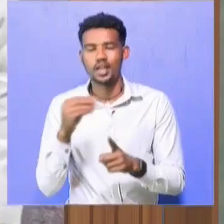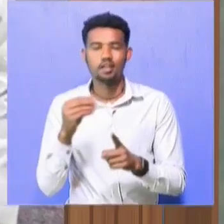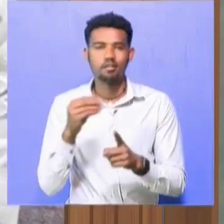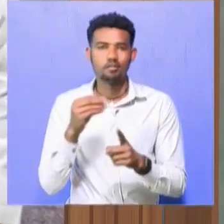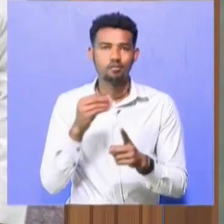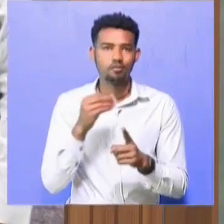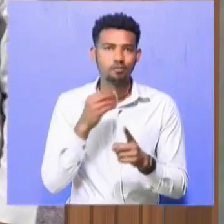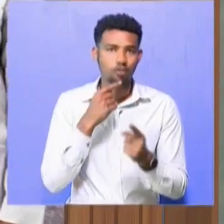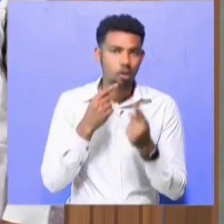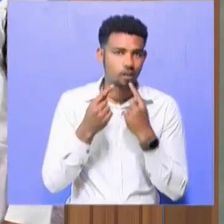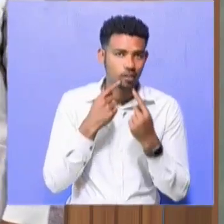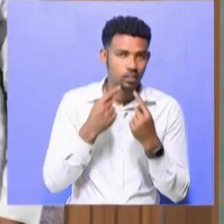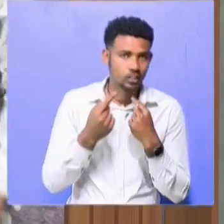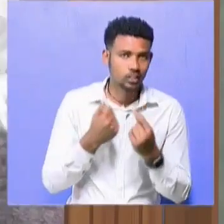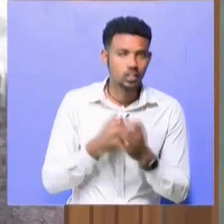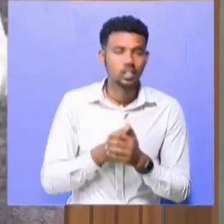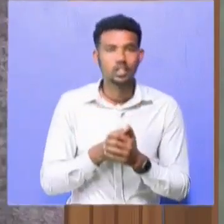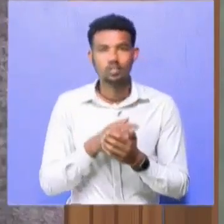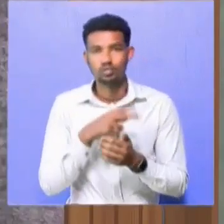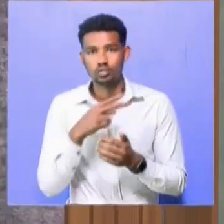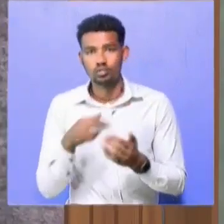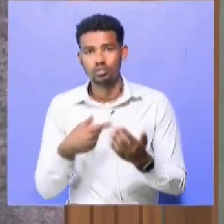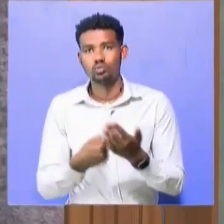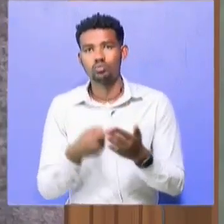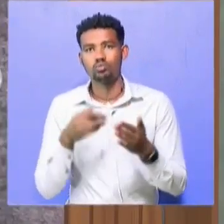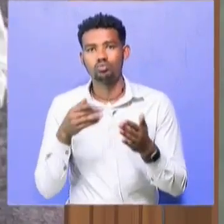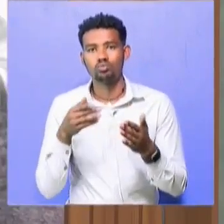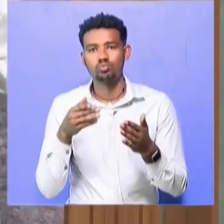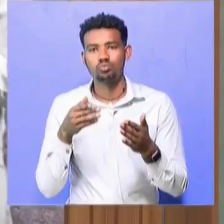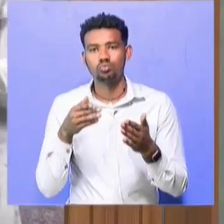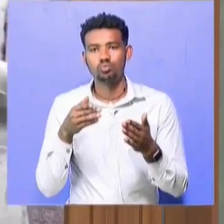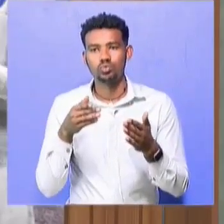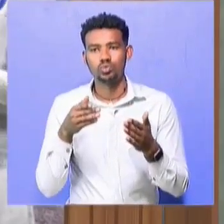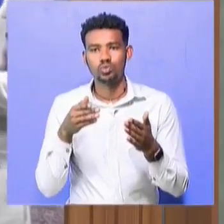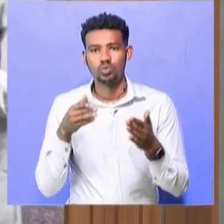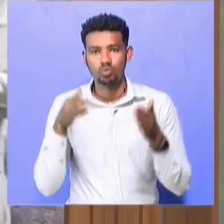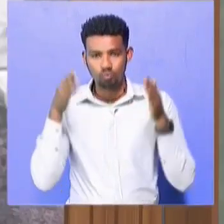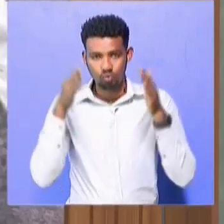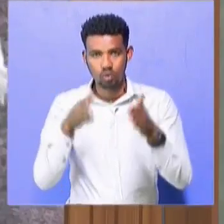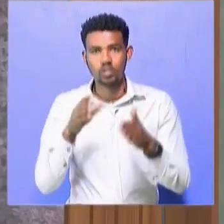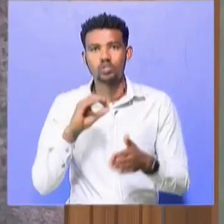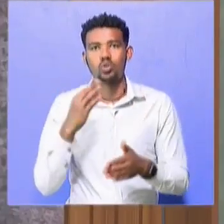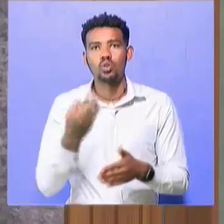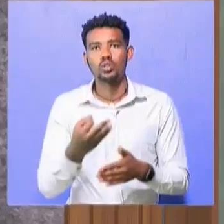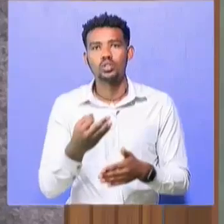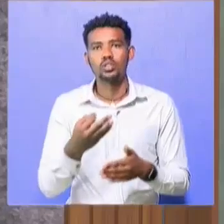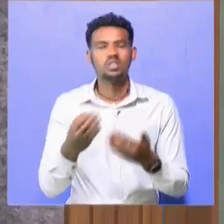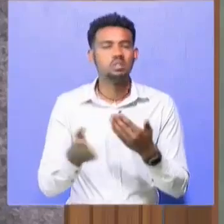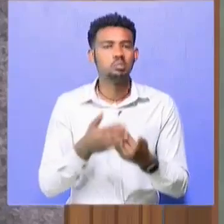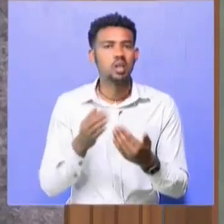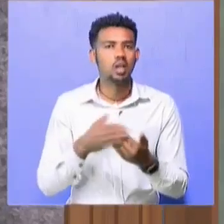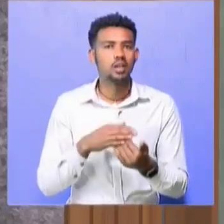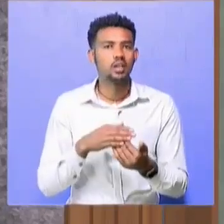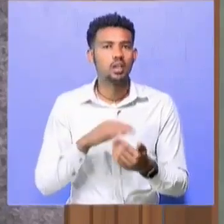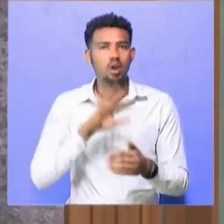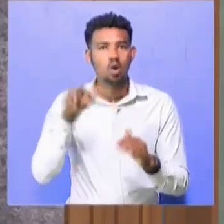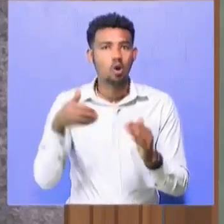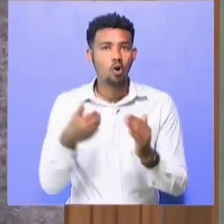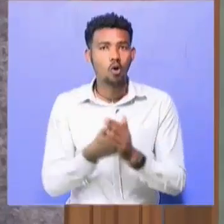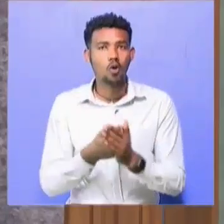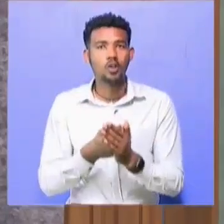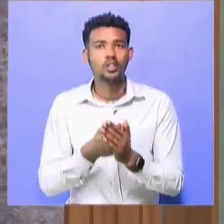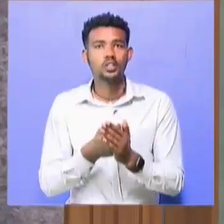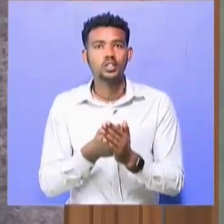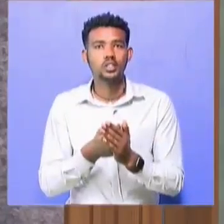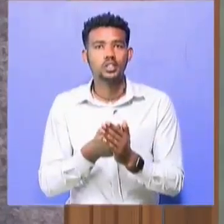vocabularies should be considered here now? Similarly, while you are answering all these questions, come